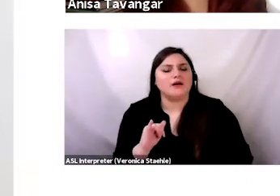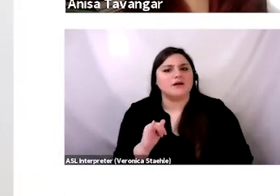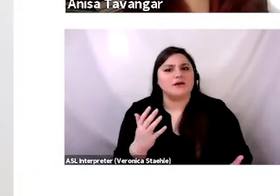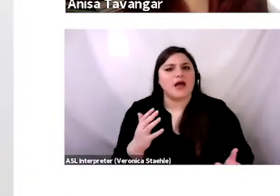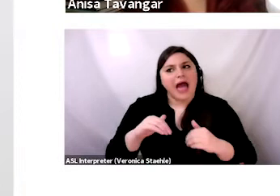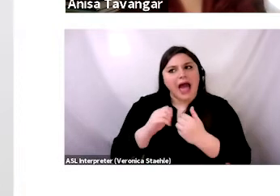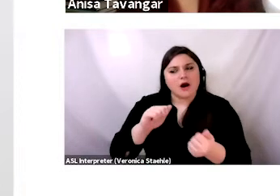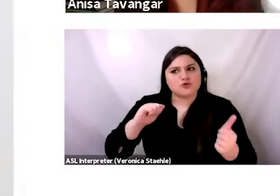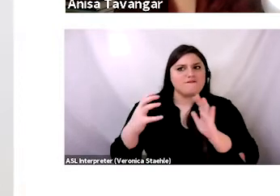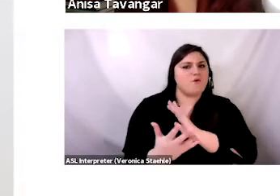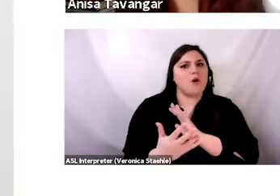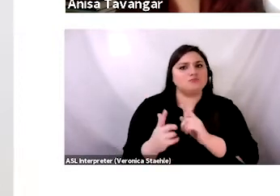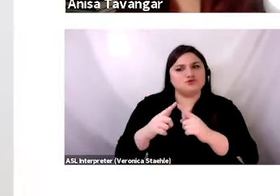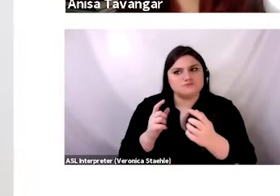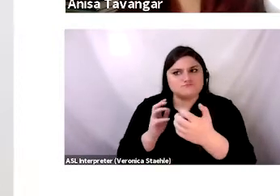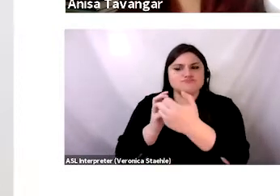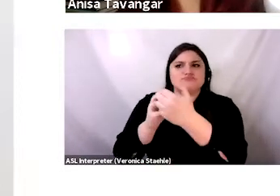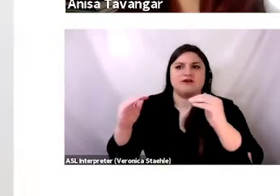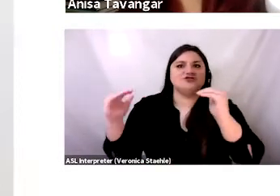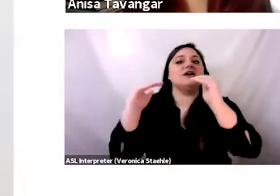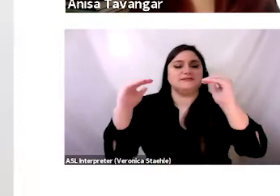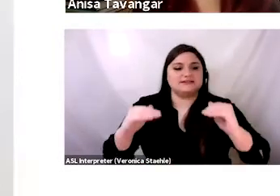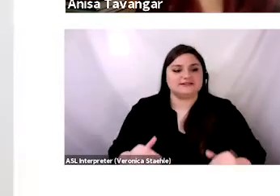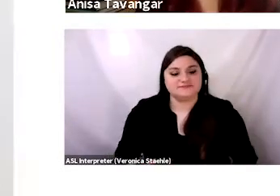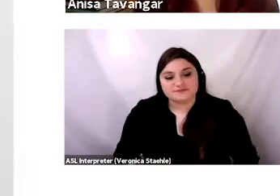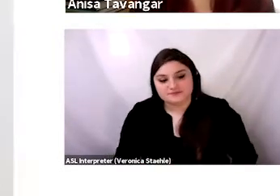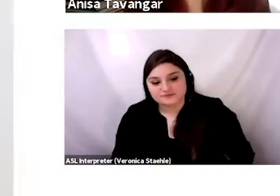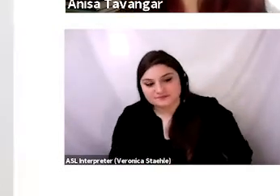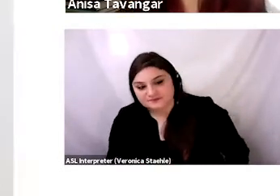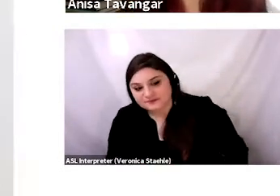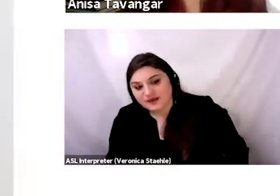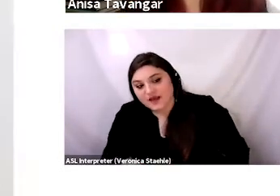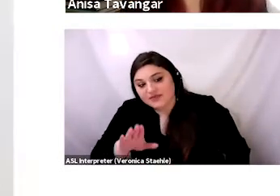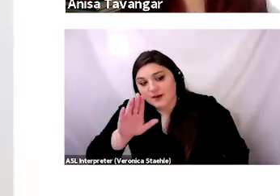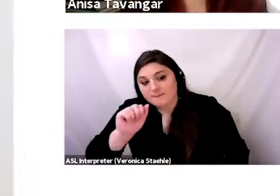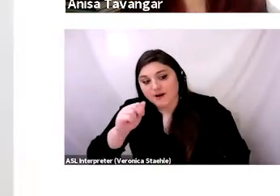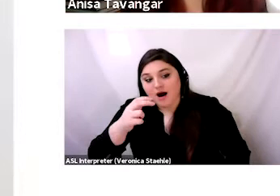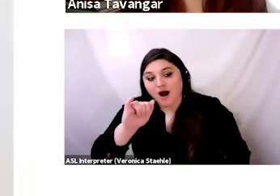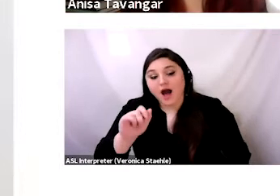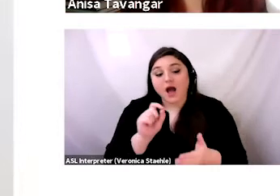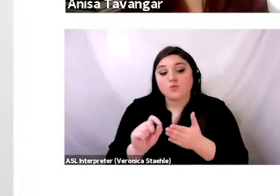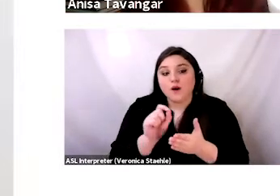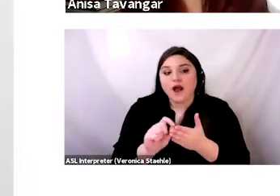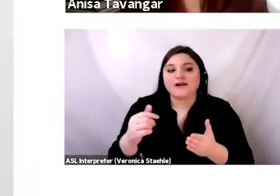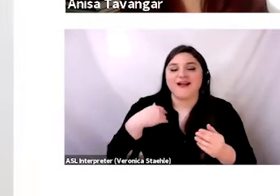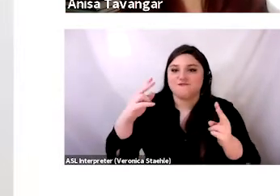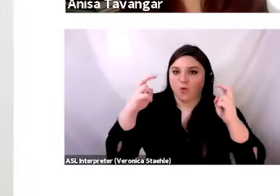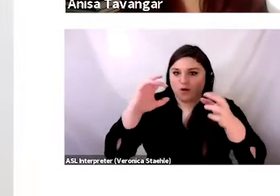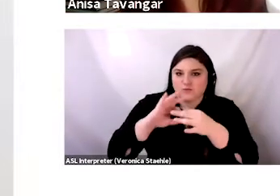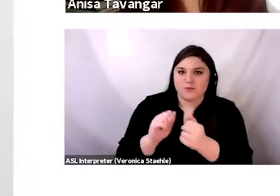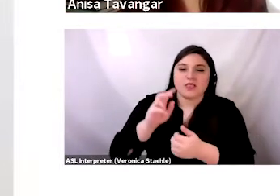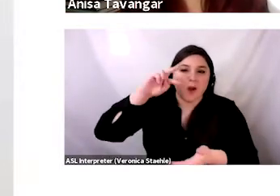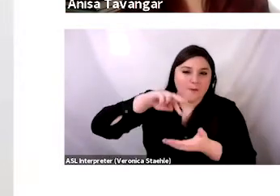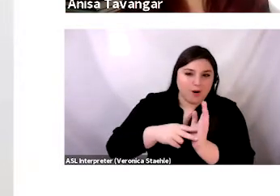it? So in the Baha'i writings, there is this quote that talks a bit about the purpose of justice,